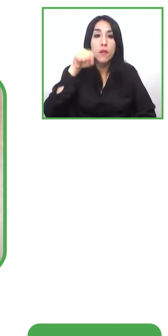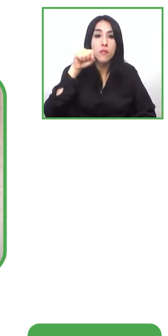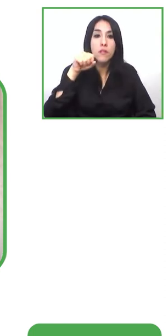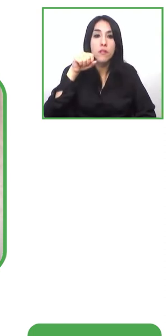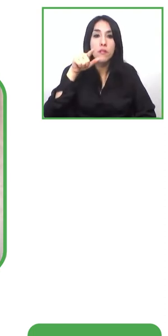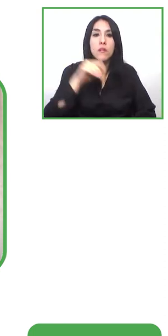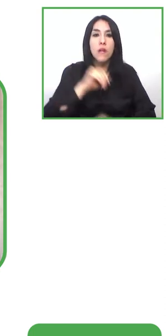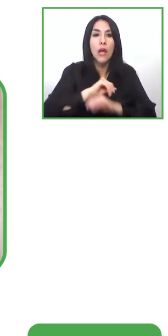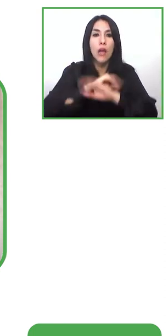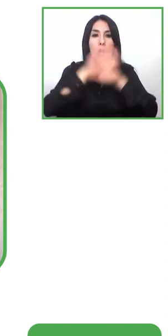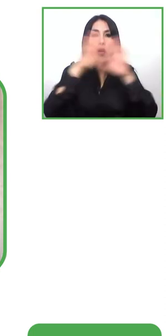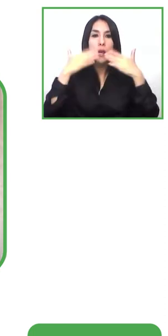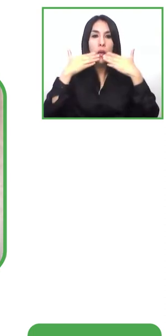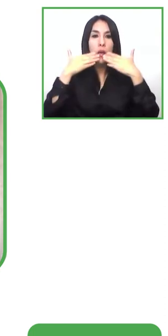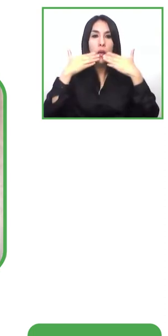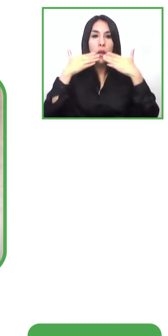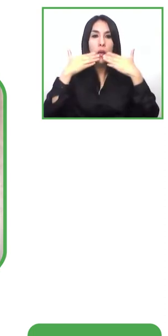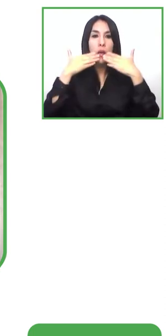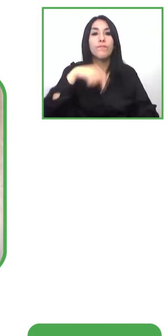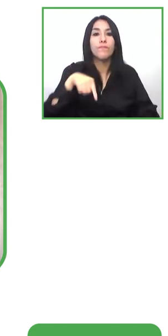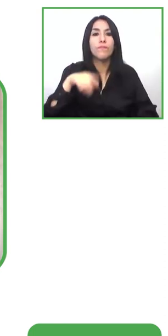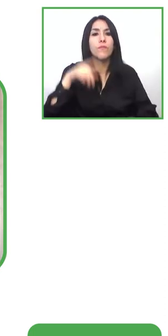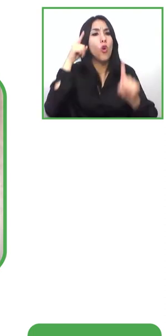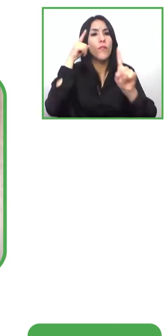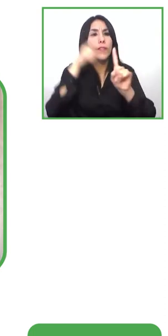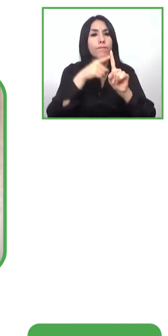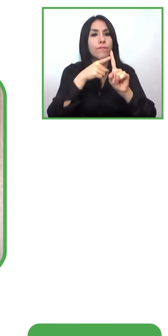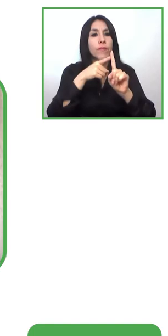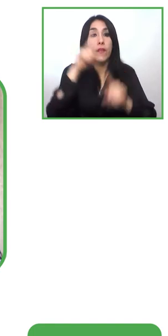deaf women in Jamaica.